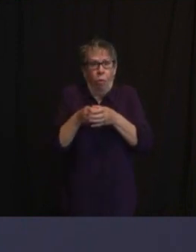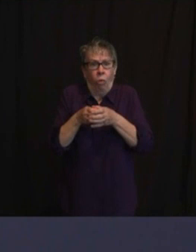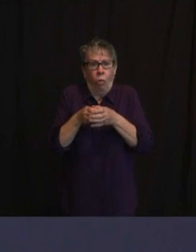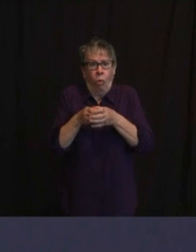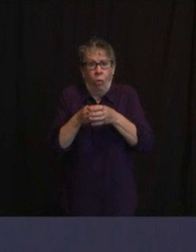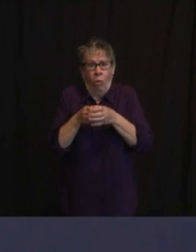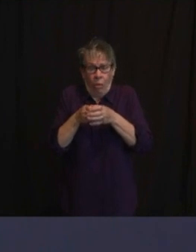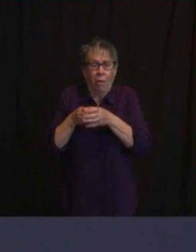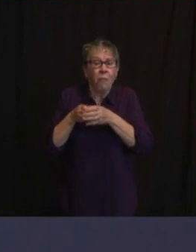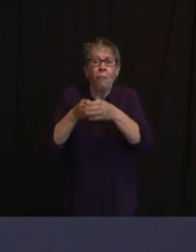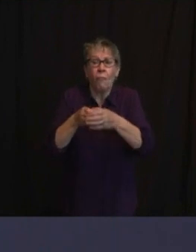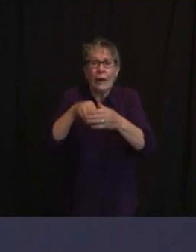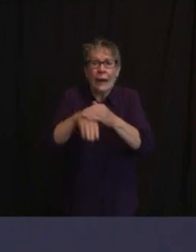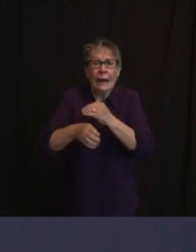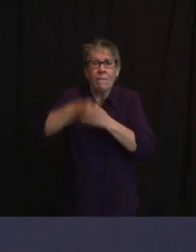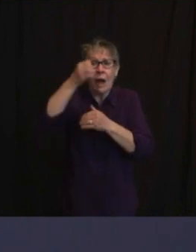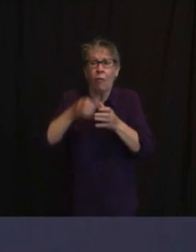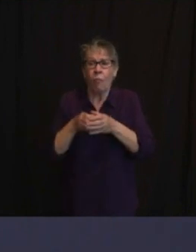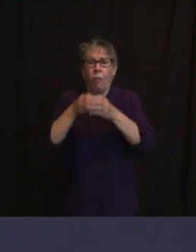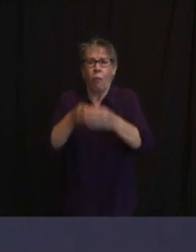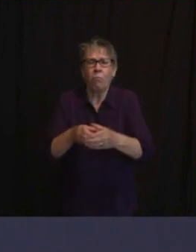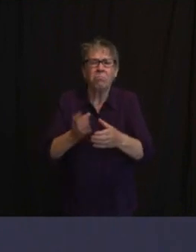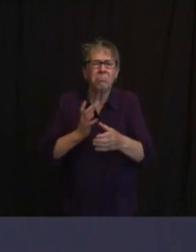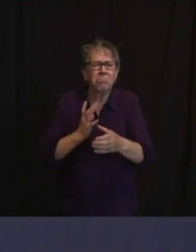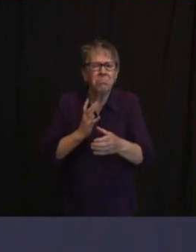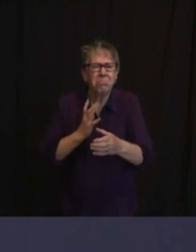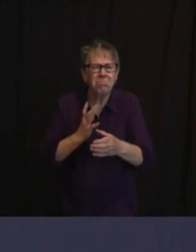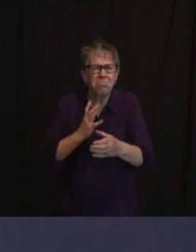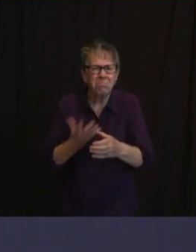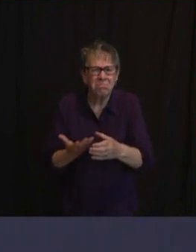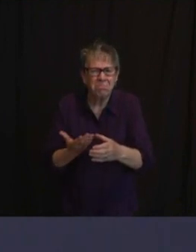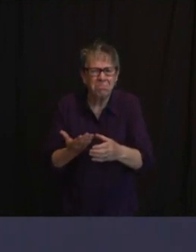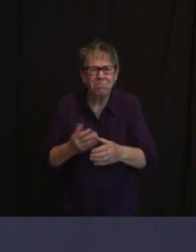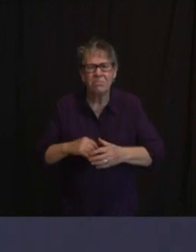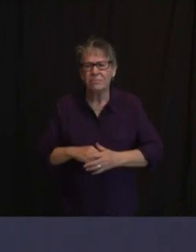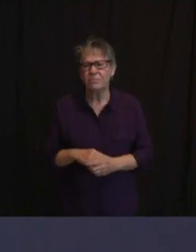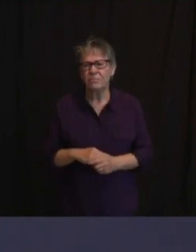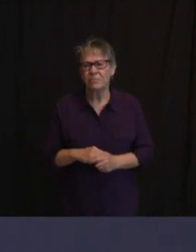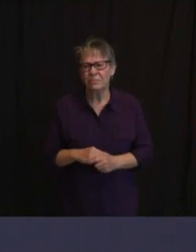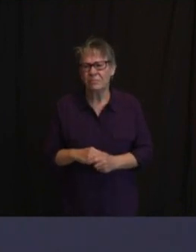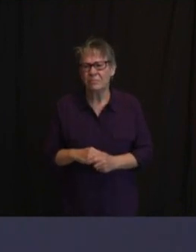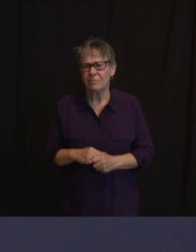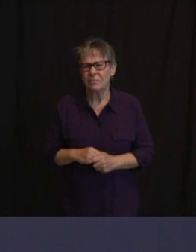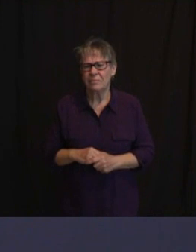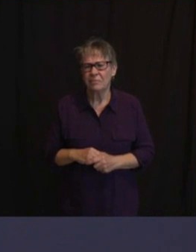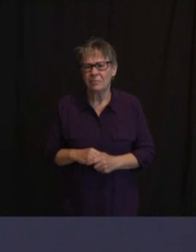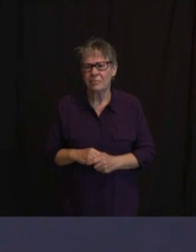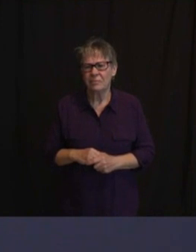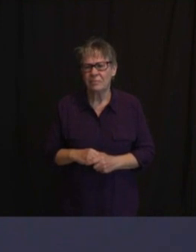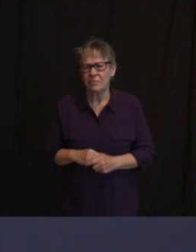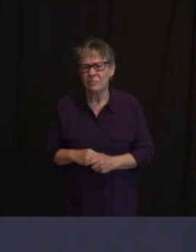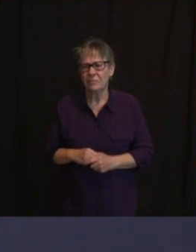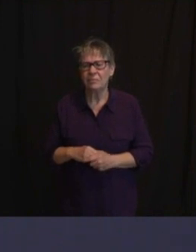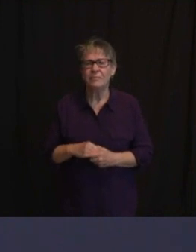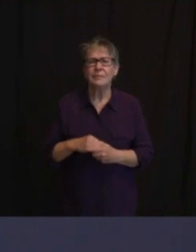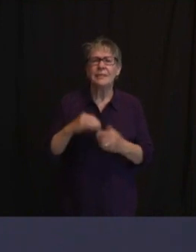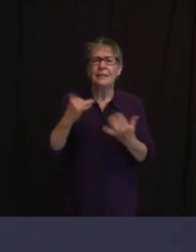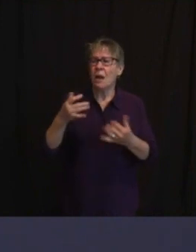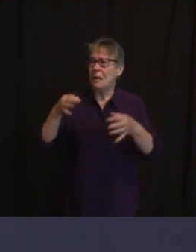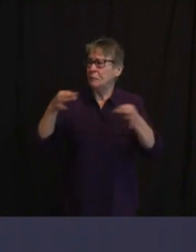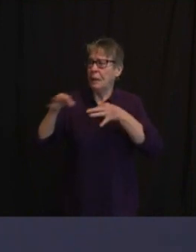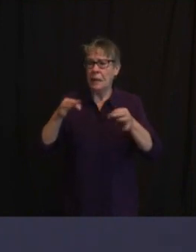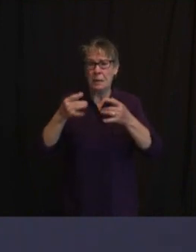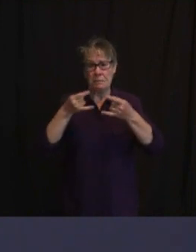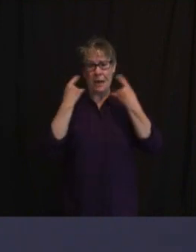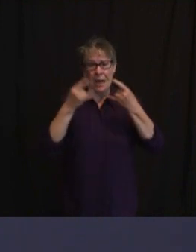quite clear why we do it. I'll let them say it. I personally am of a strong opinion that there's